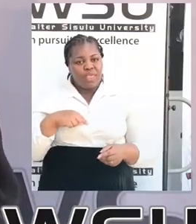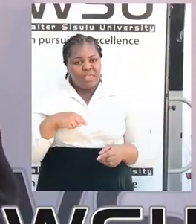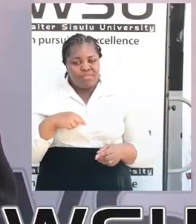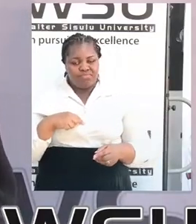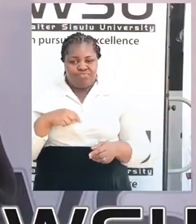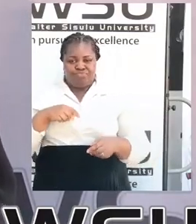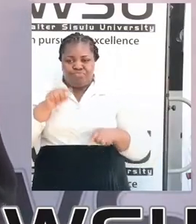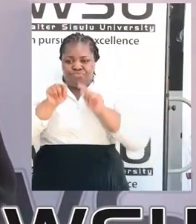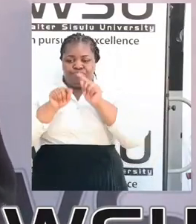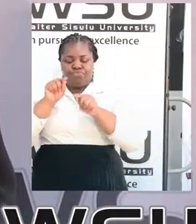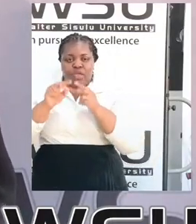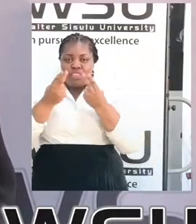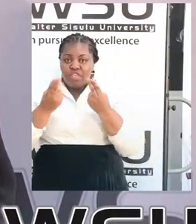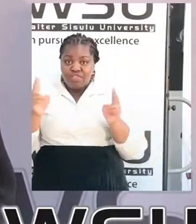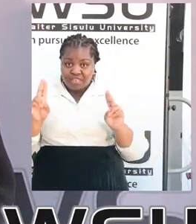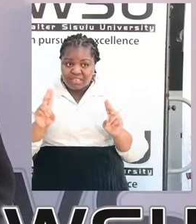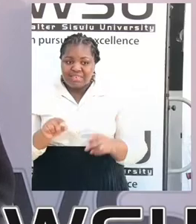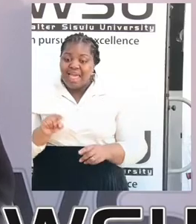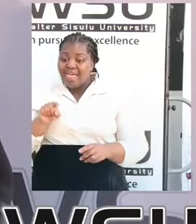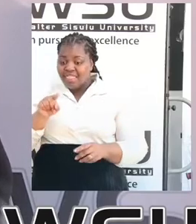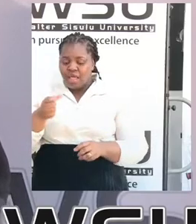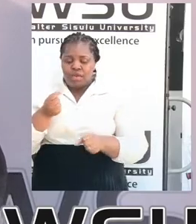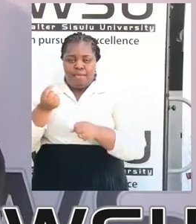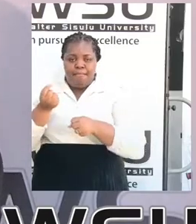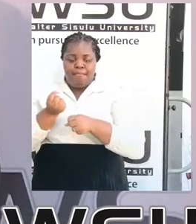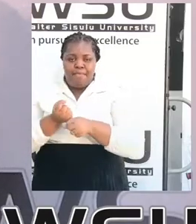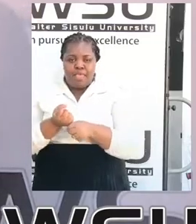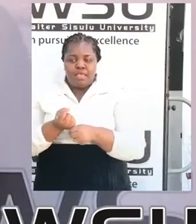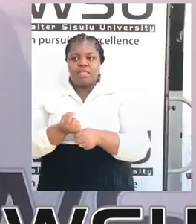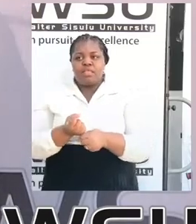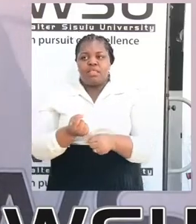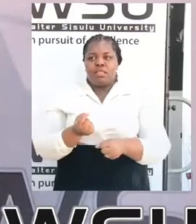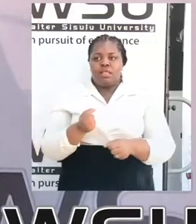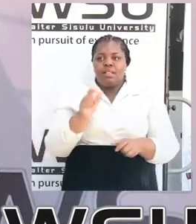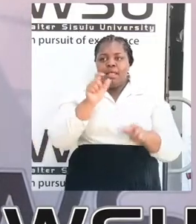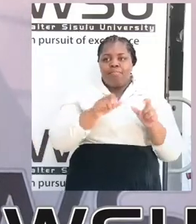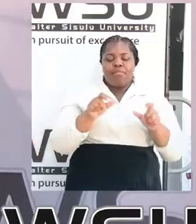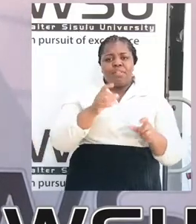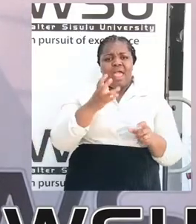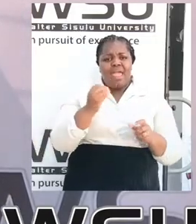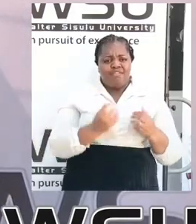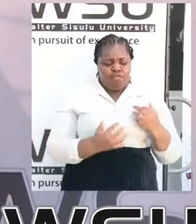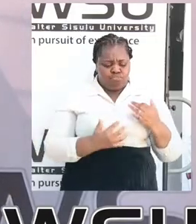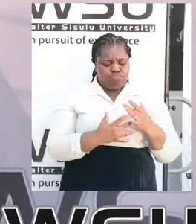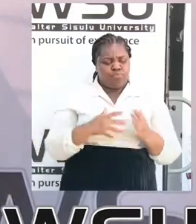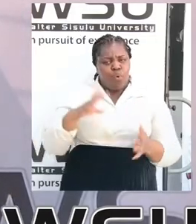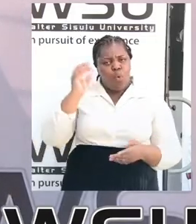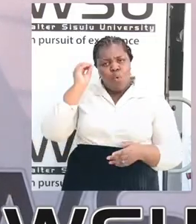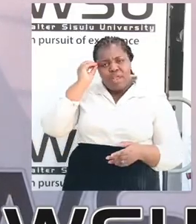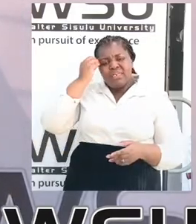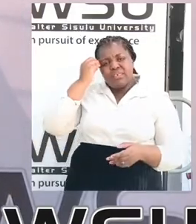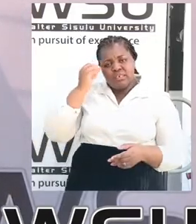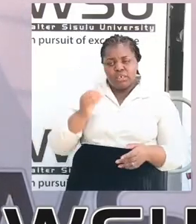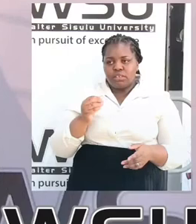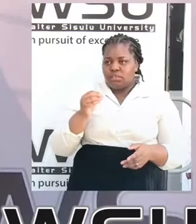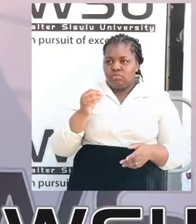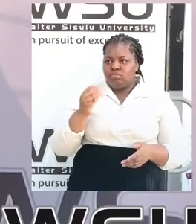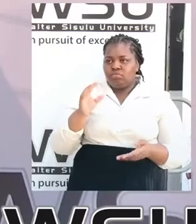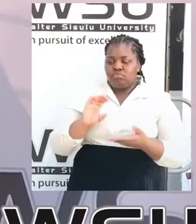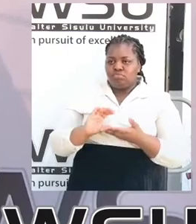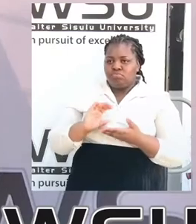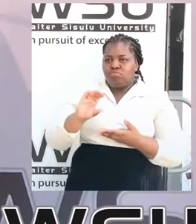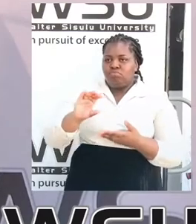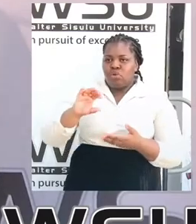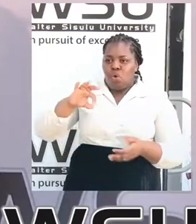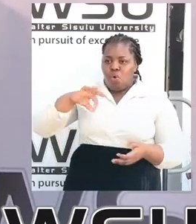le dyunivesithi lungenza into yokuba abantu abanomdla wokuthi bagalele